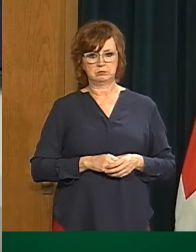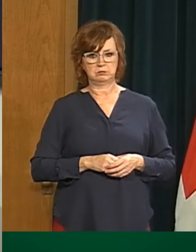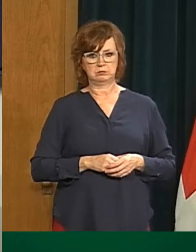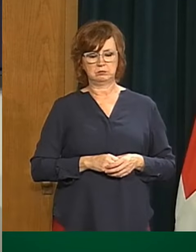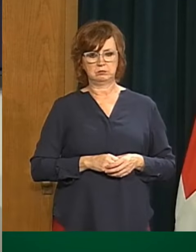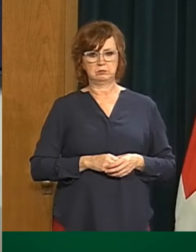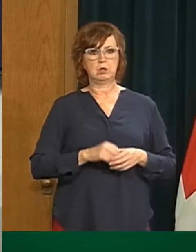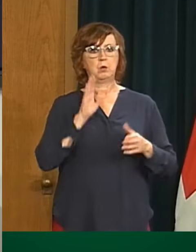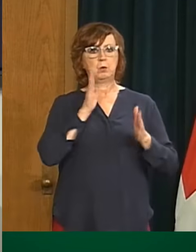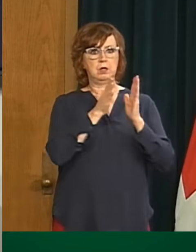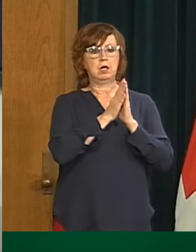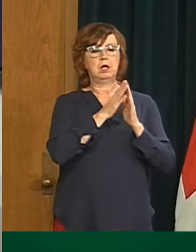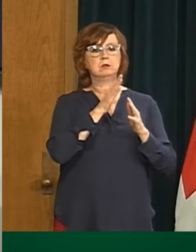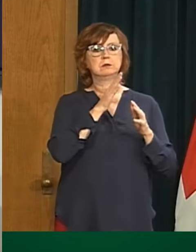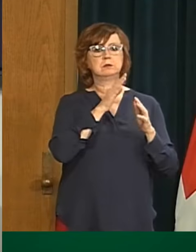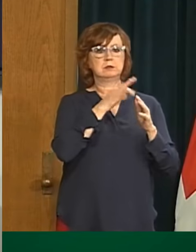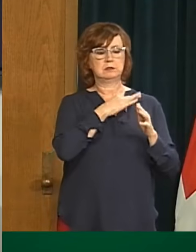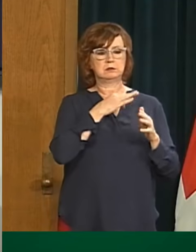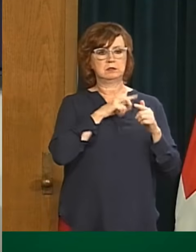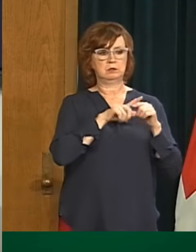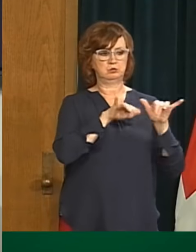self-monitor.